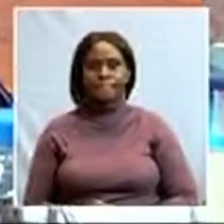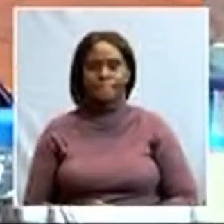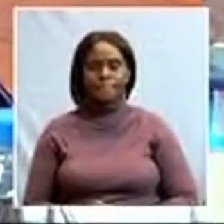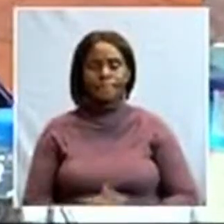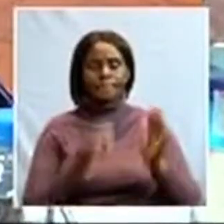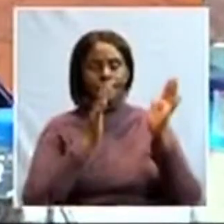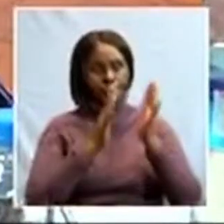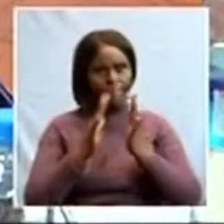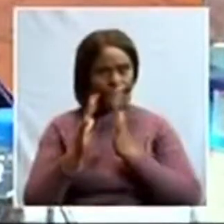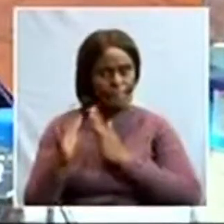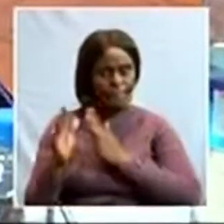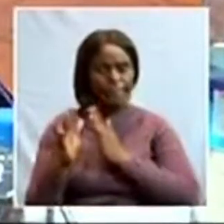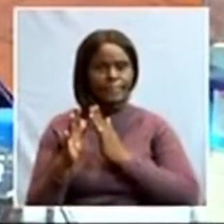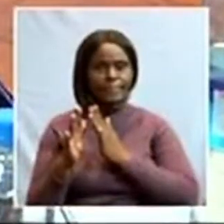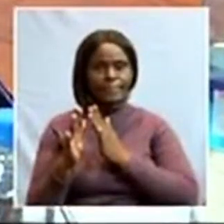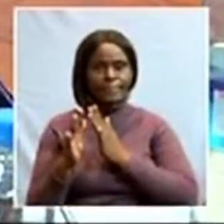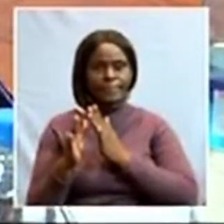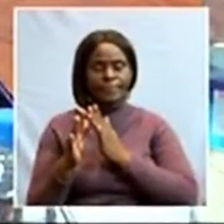Remedial measures.